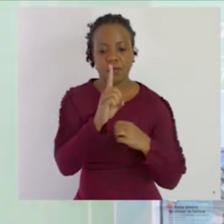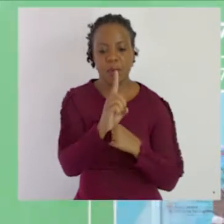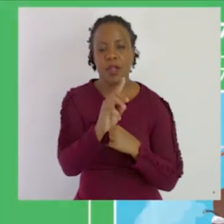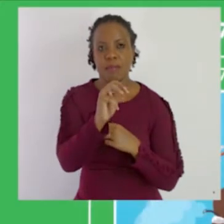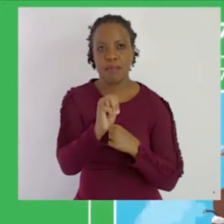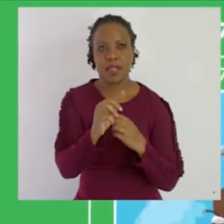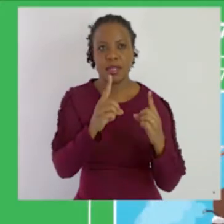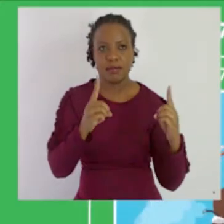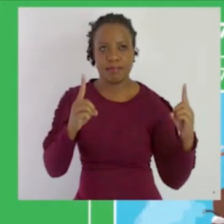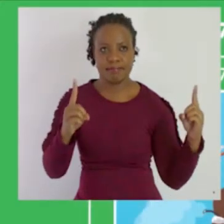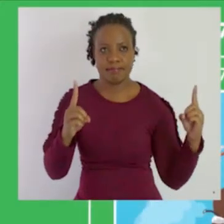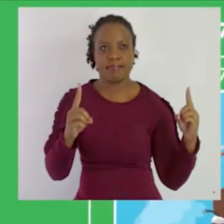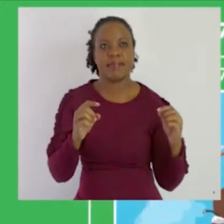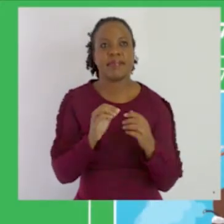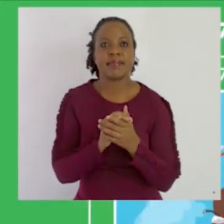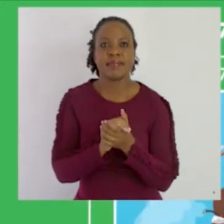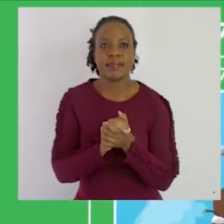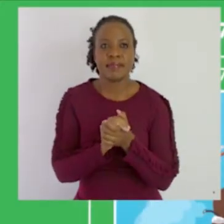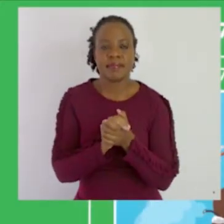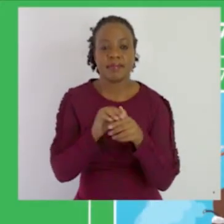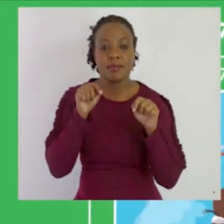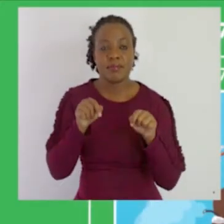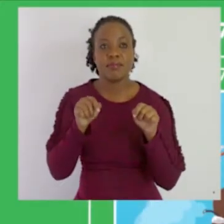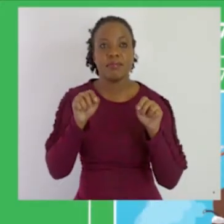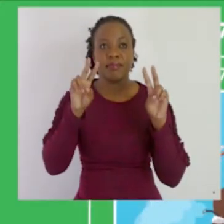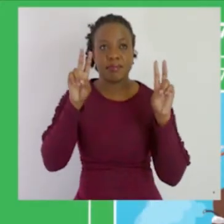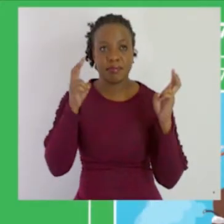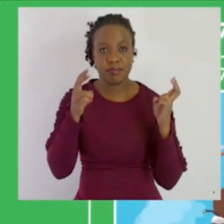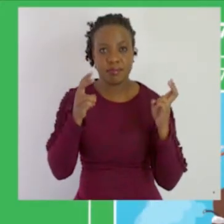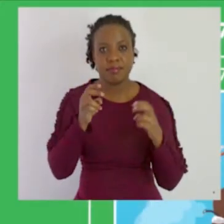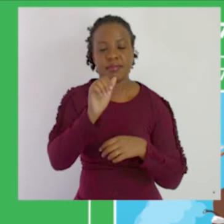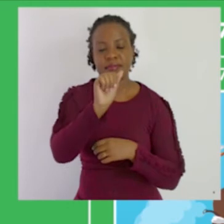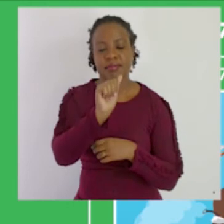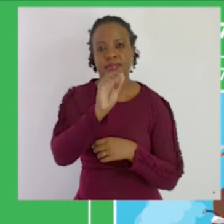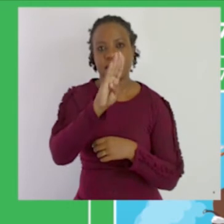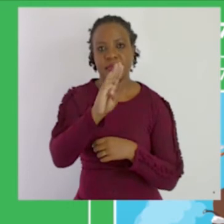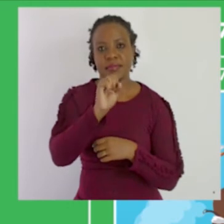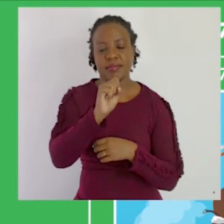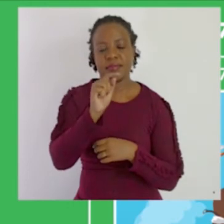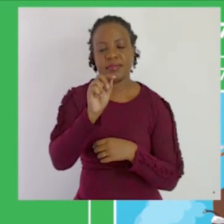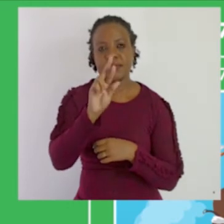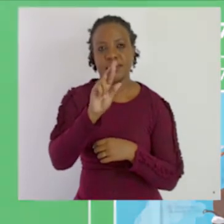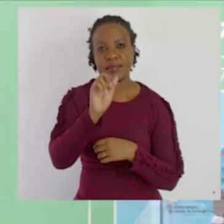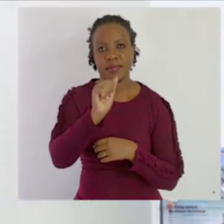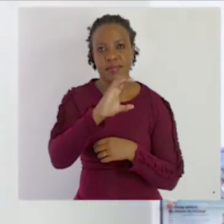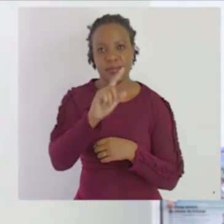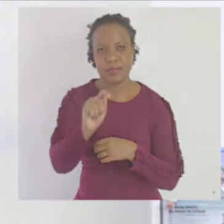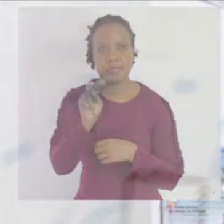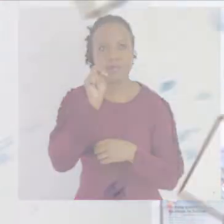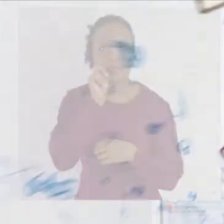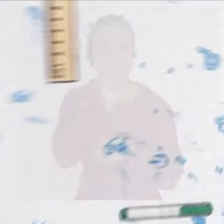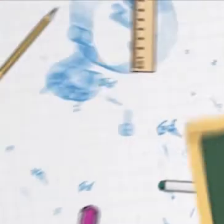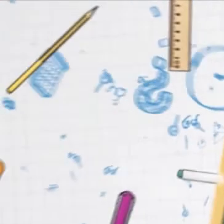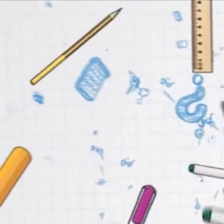distance. All right. Now, today's lesson is going to be on abstract nouns.